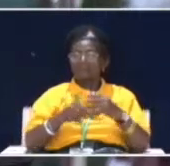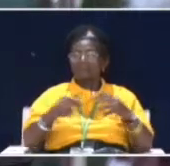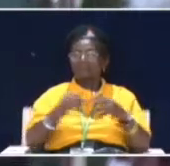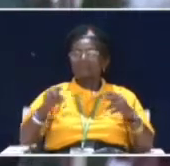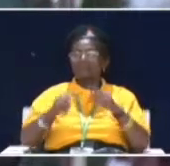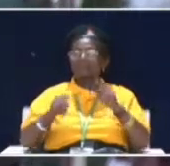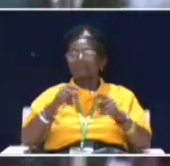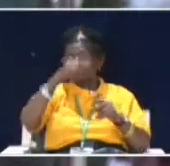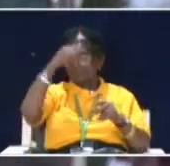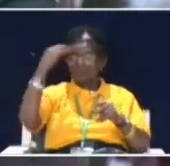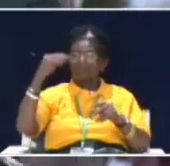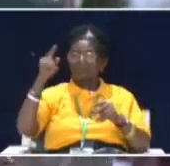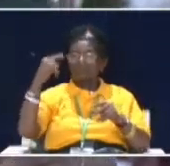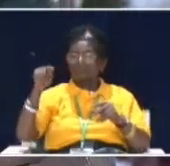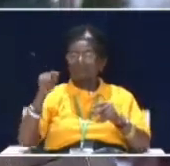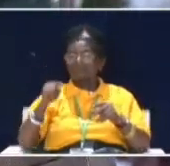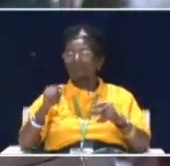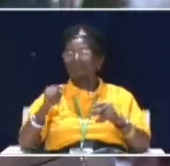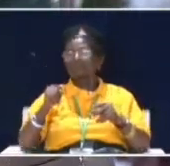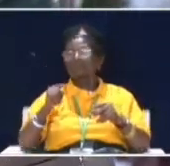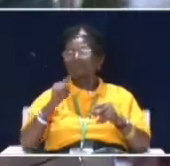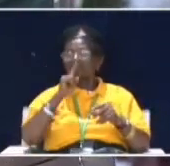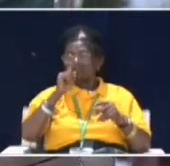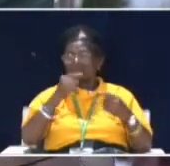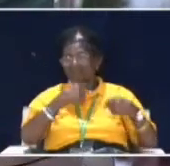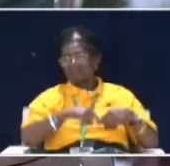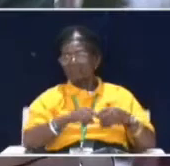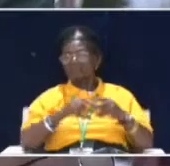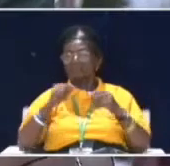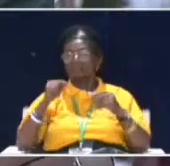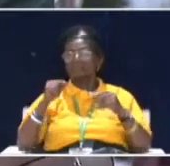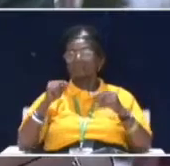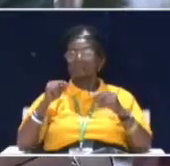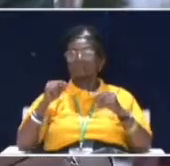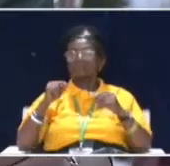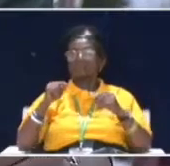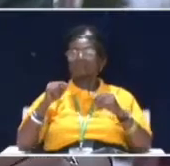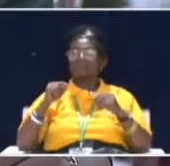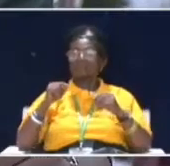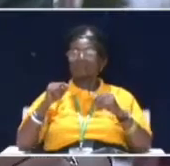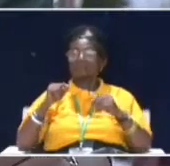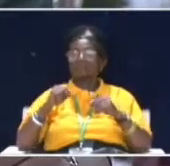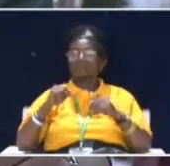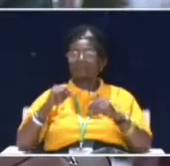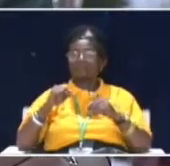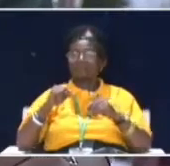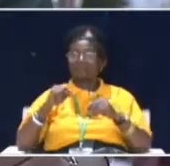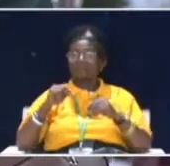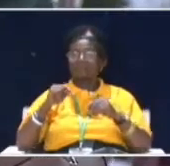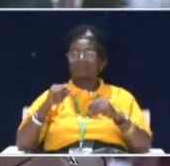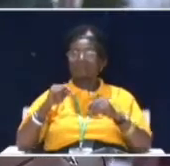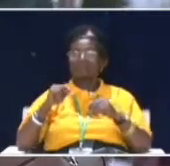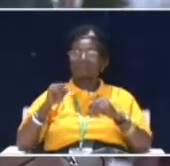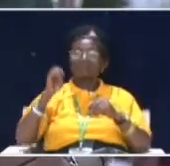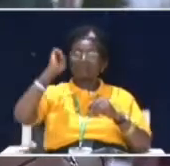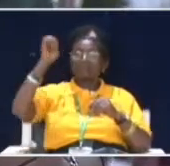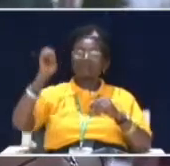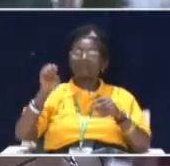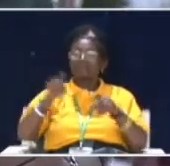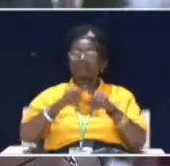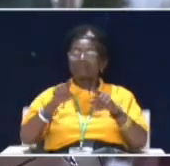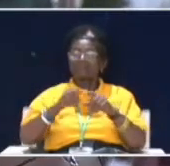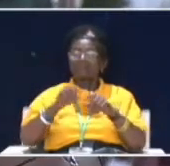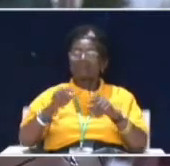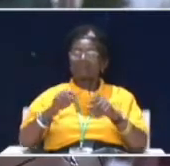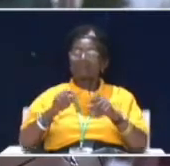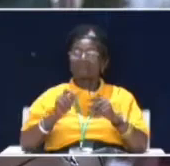the intent of their hearts. Ki se pe o kan yan eyan nikan nipa ti ero kan won nikan ni. He also